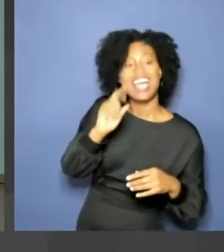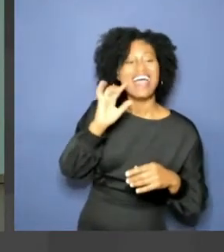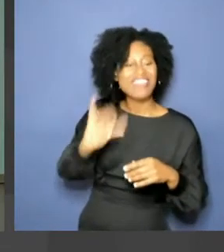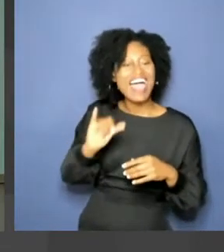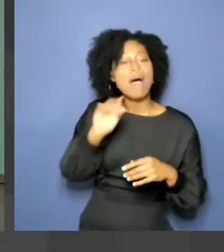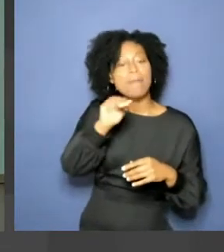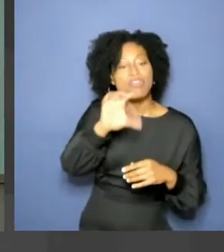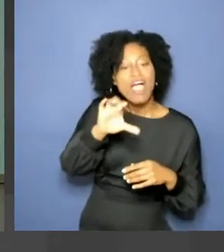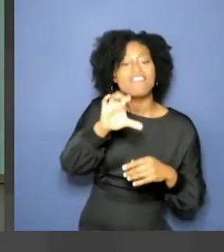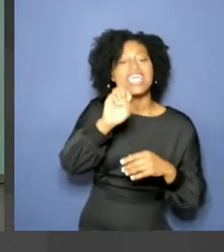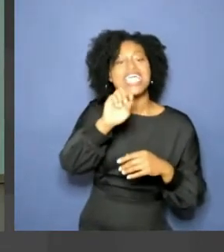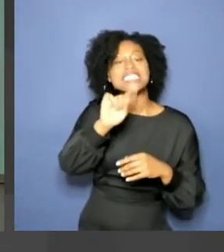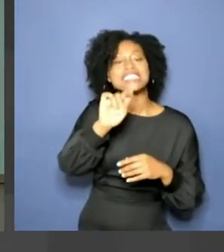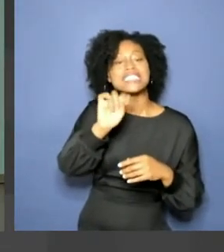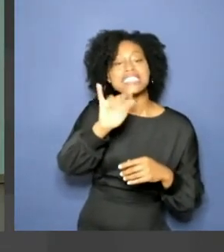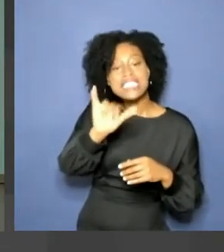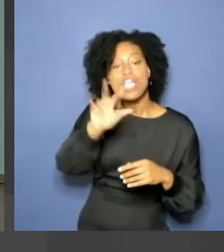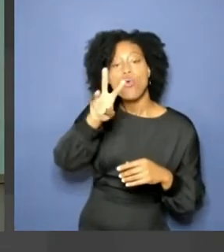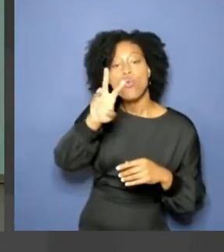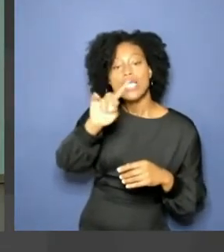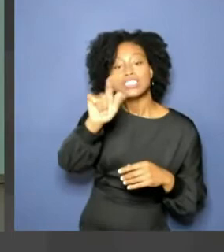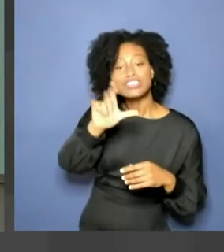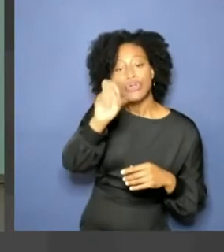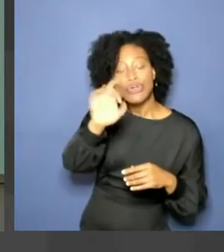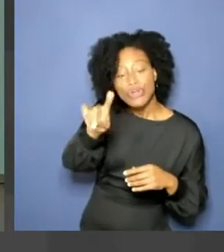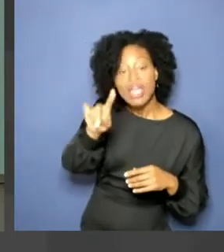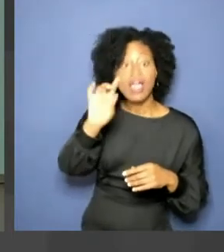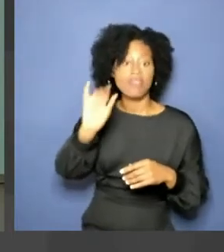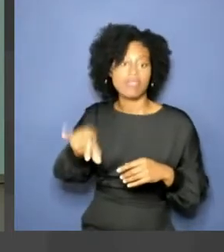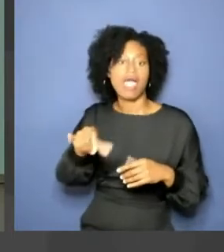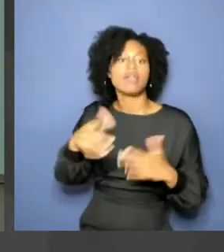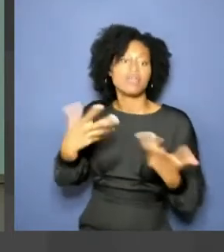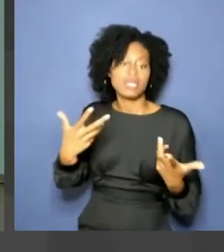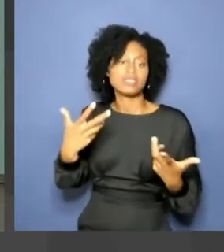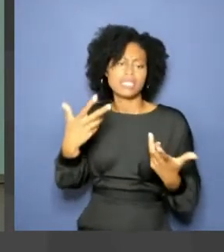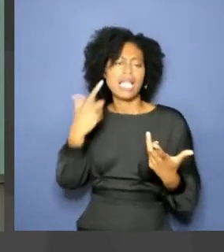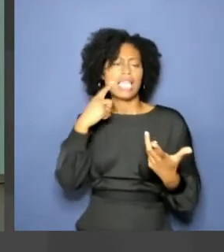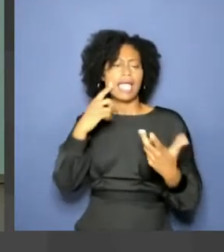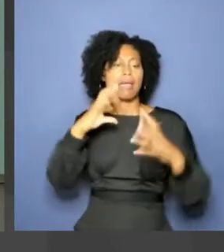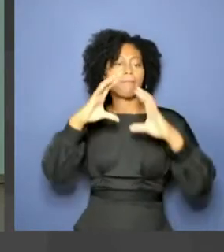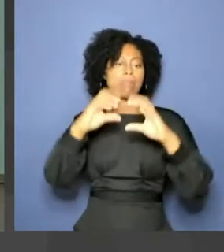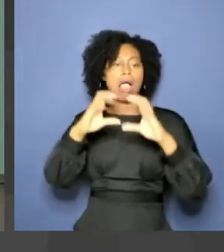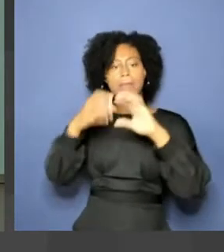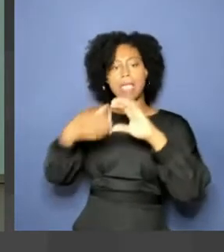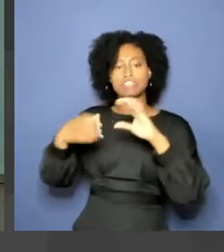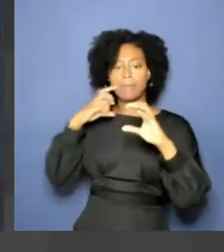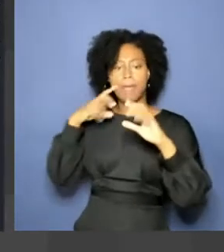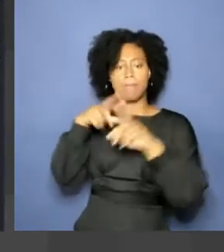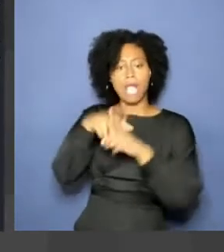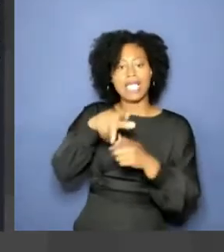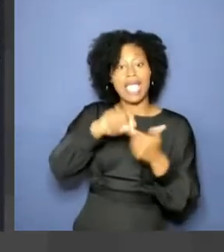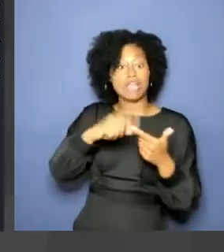a Blockbench plugin that allows like super easy creation of mobs that you can add to your own Minecraft game.